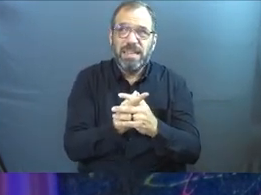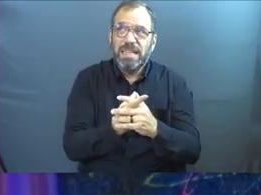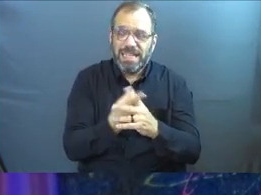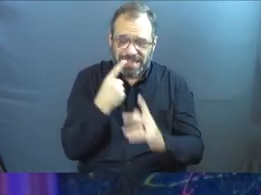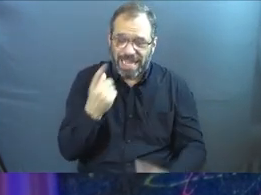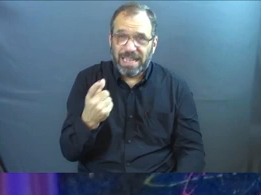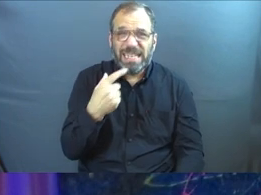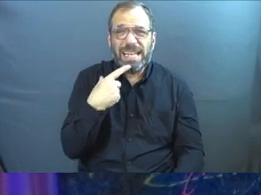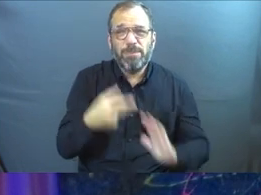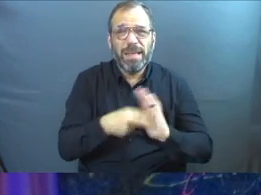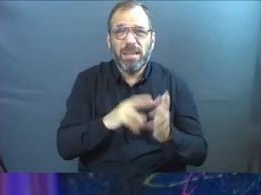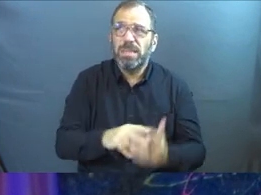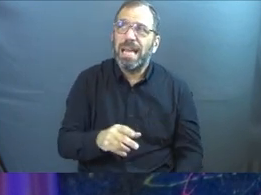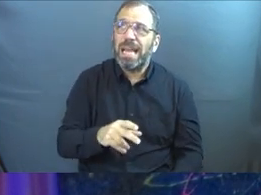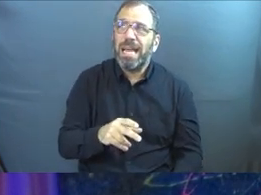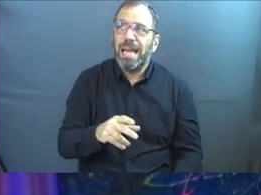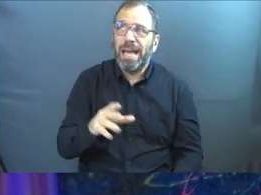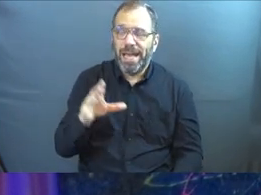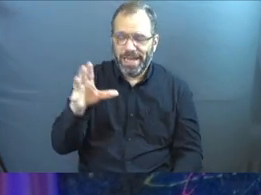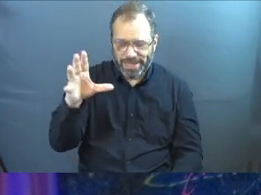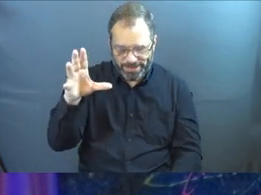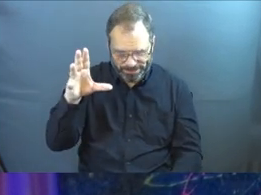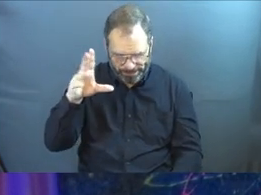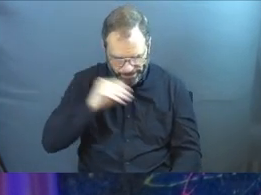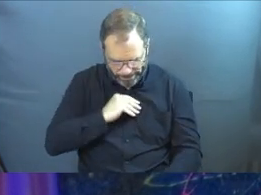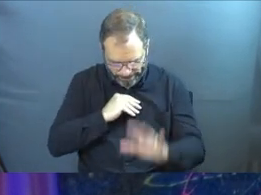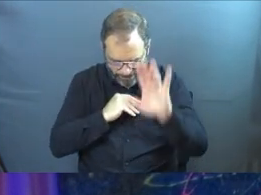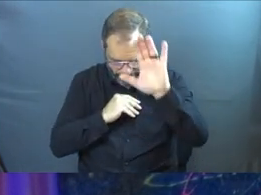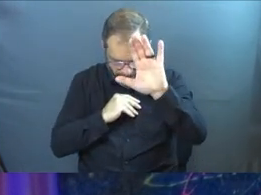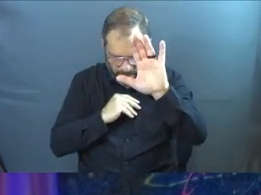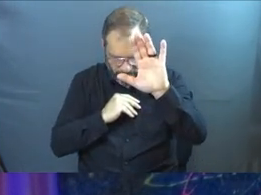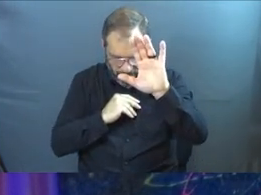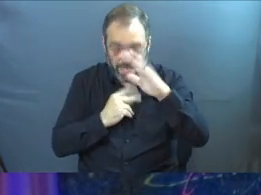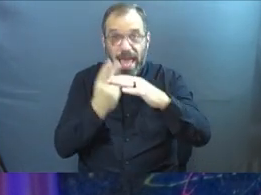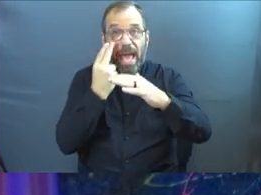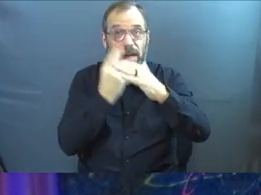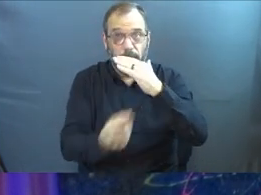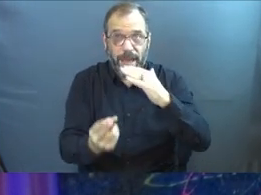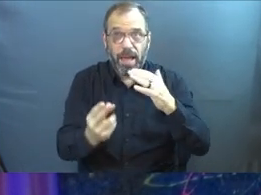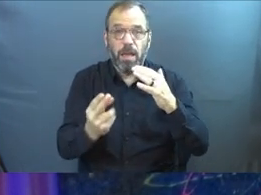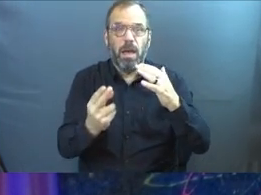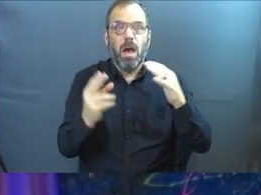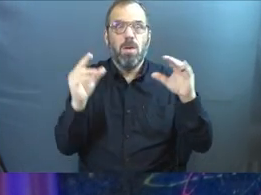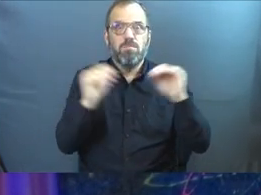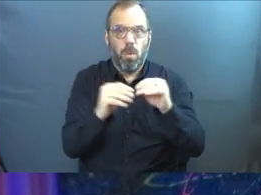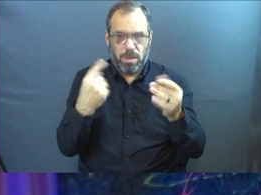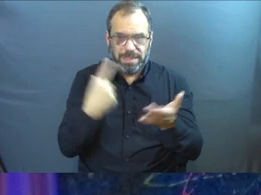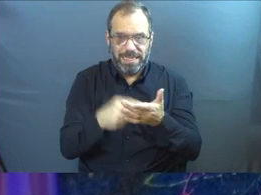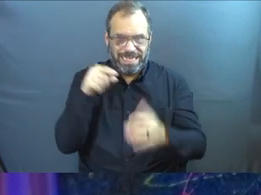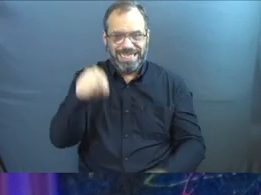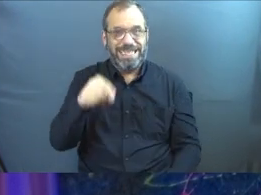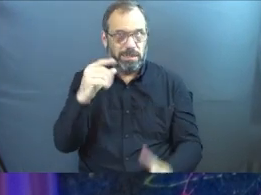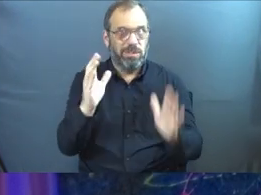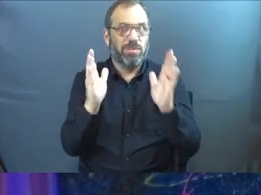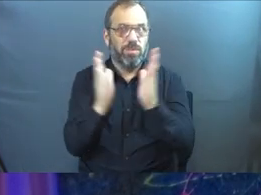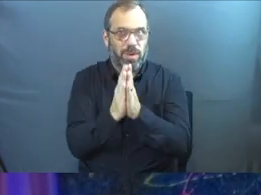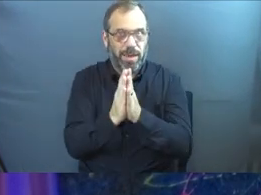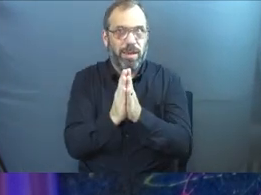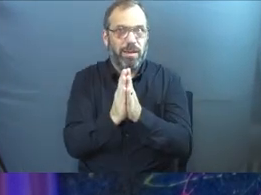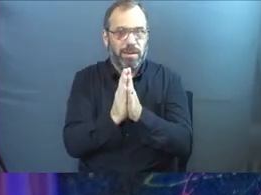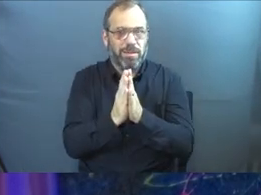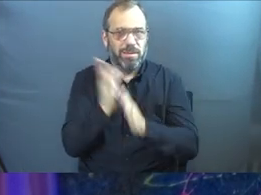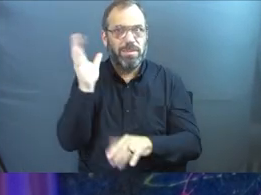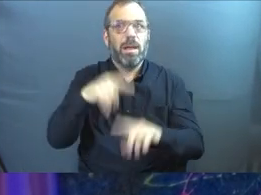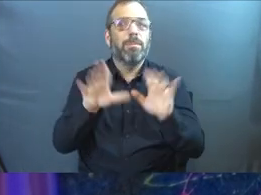accepting reality of what God has told him is going to happen. And Habakkuk has got a whole lot more to say in this particular prayer, in